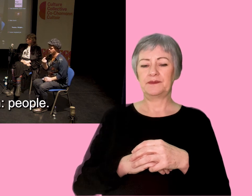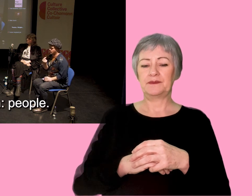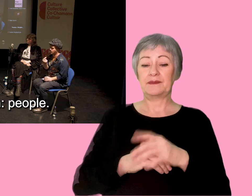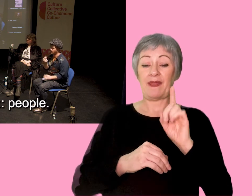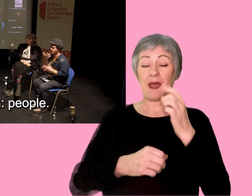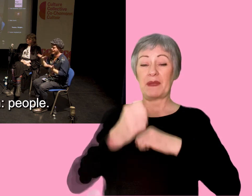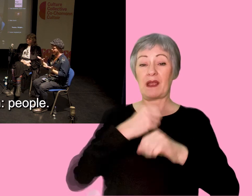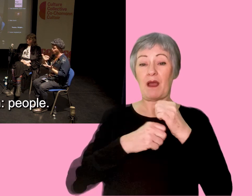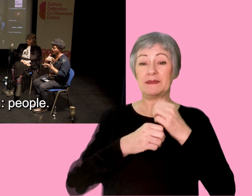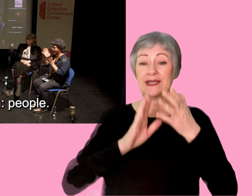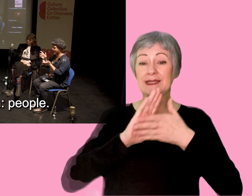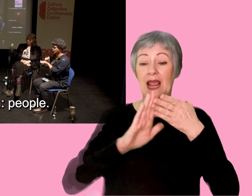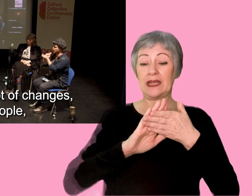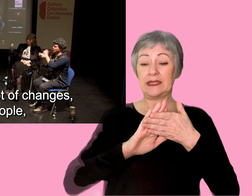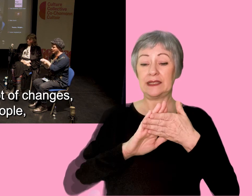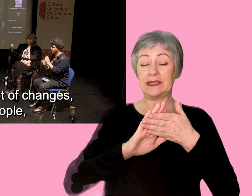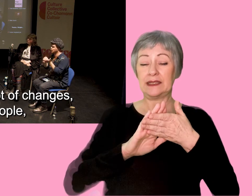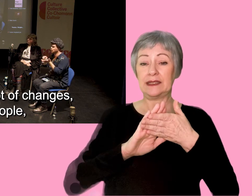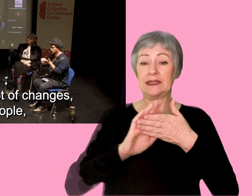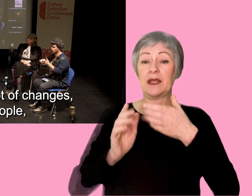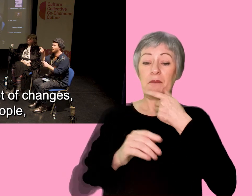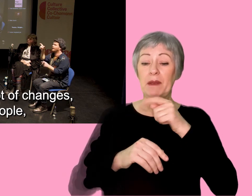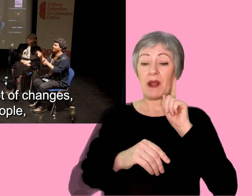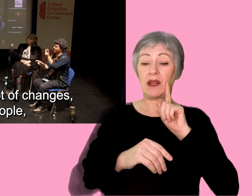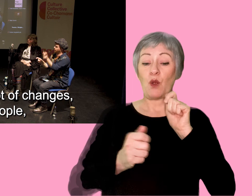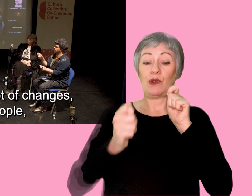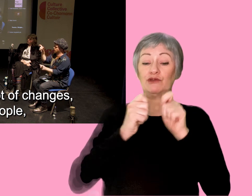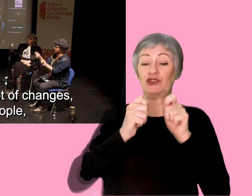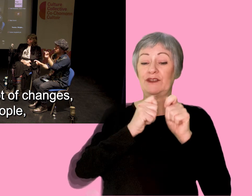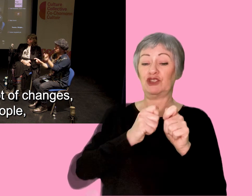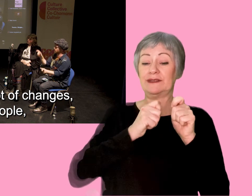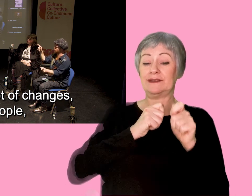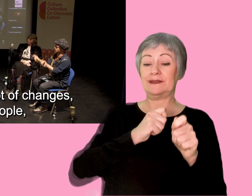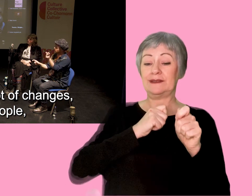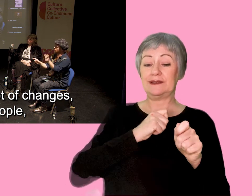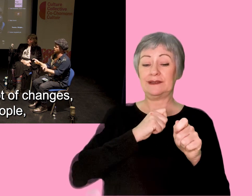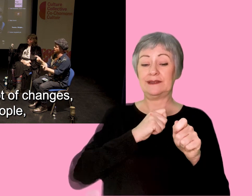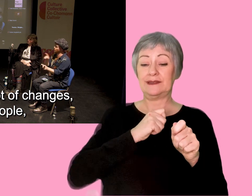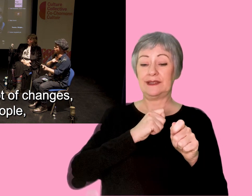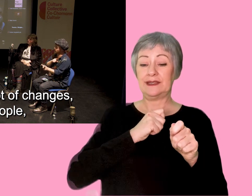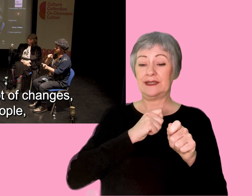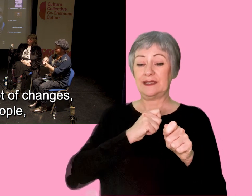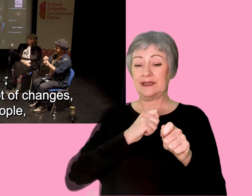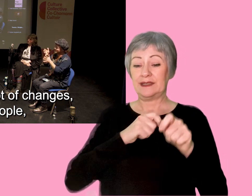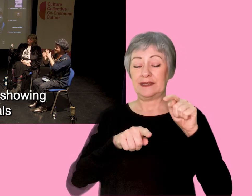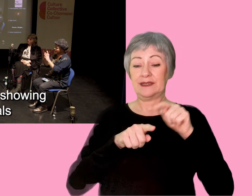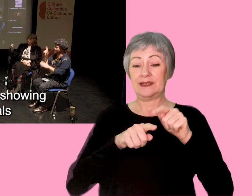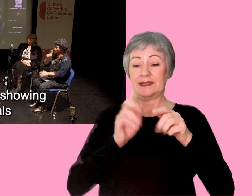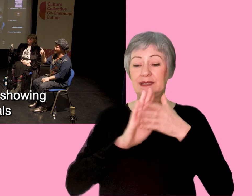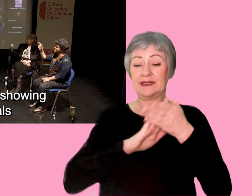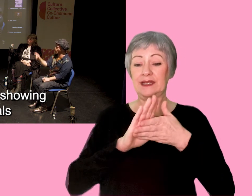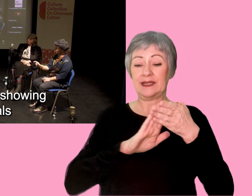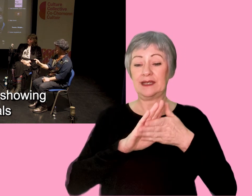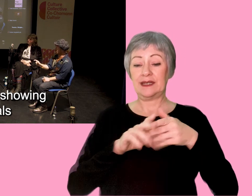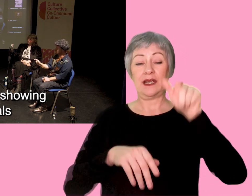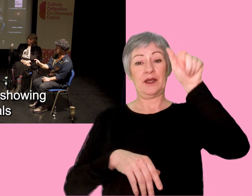That becomes the sign people. And now you're seeing a lot of changes like this sign for people, which is